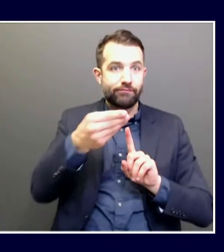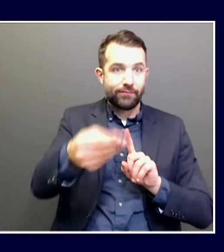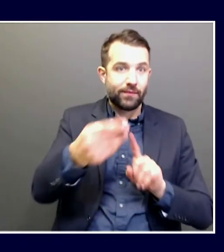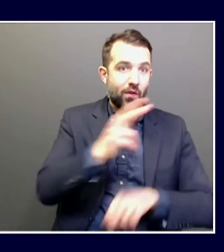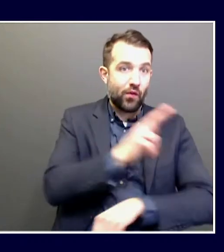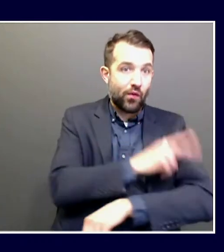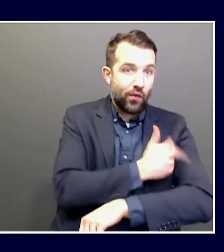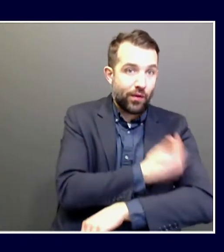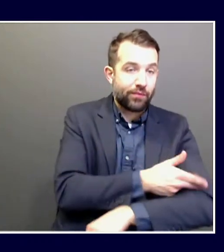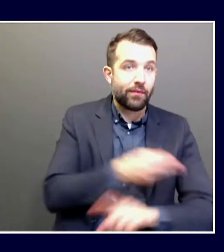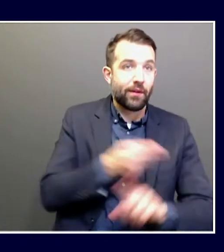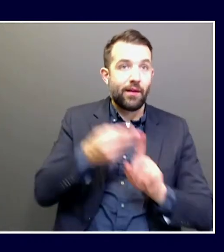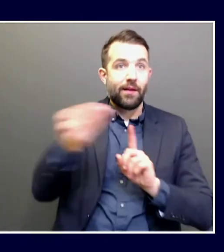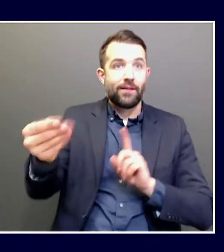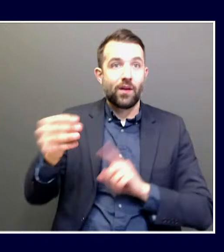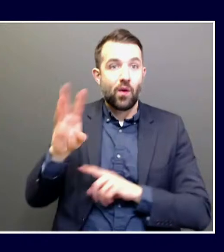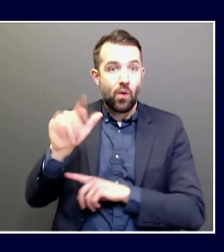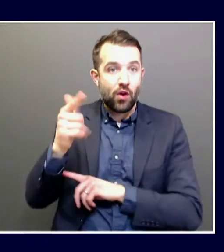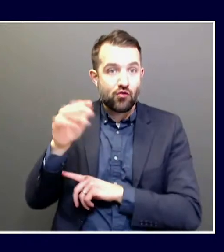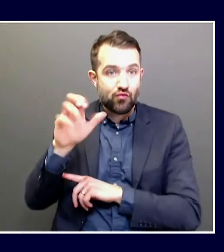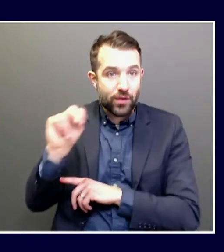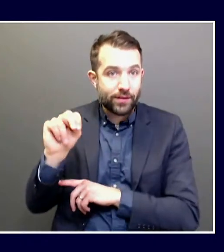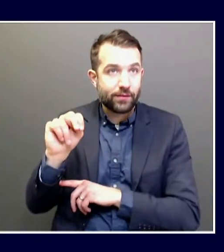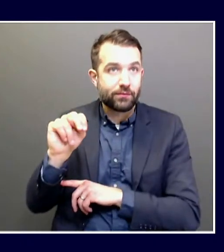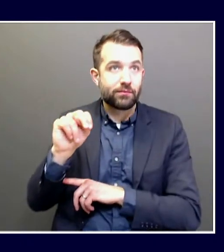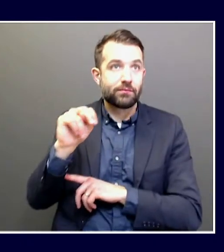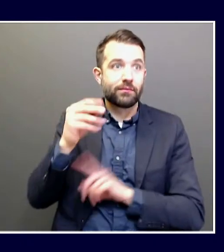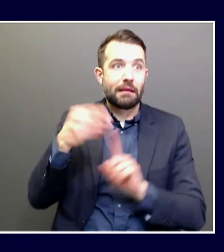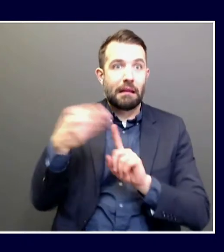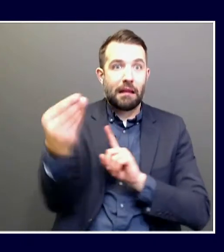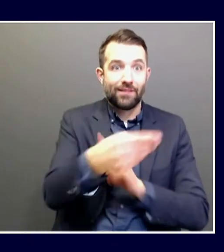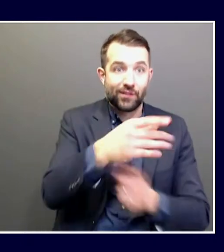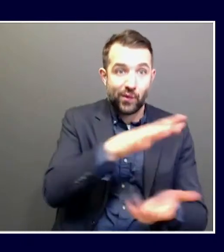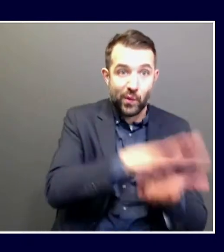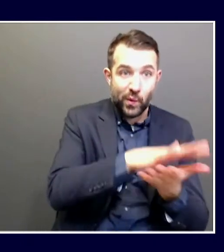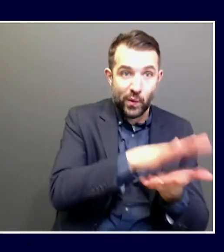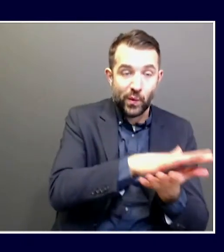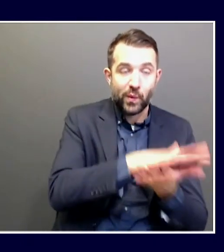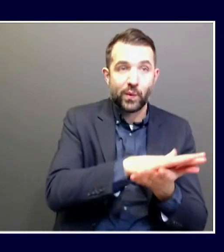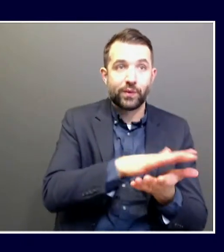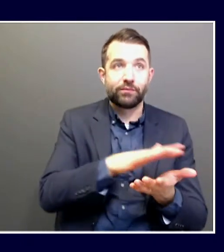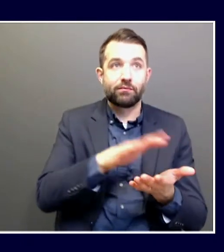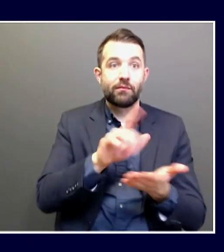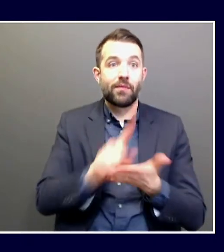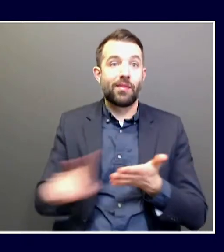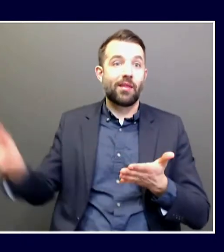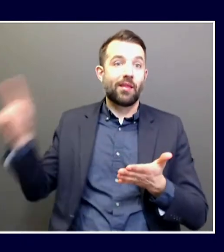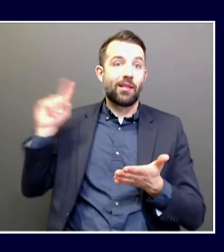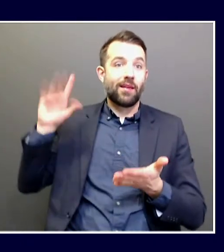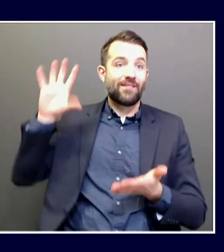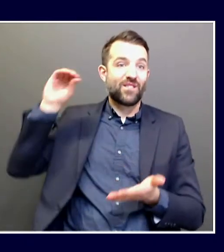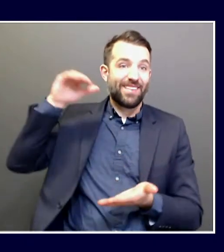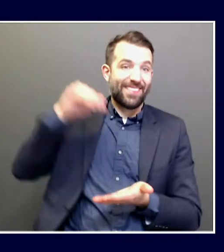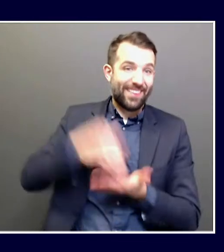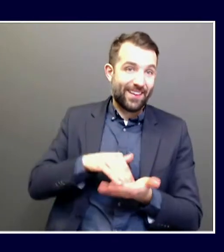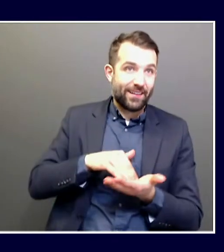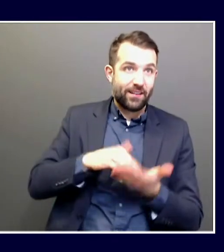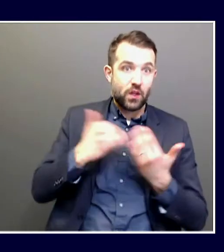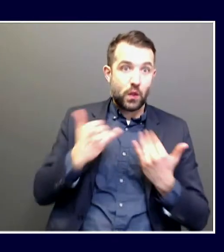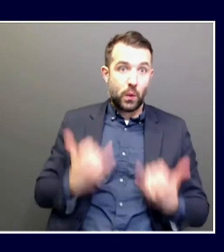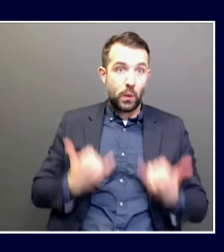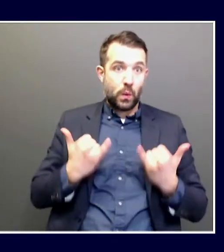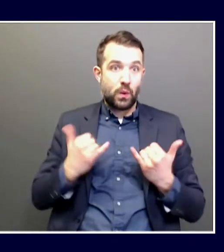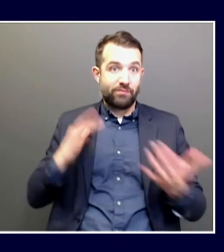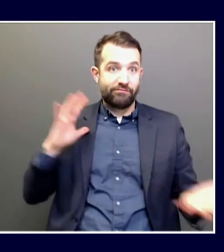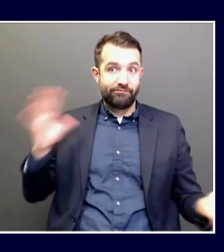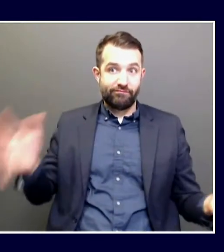pharmacy for their administration in schools. We got about 50,000 last week. We got a whole bunch of pallets today. I don't know how many arrived today, and